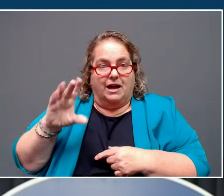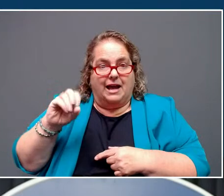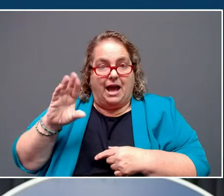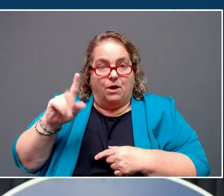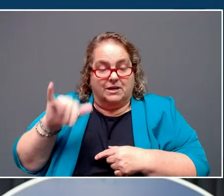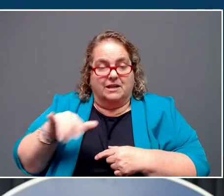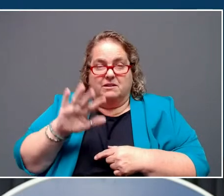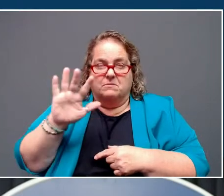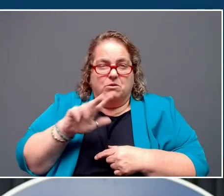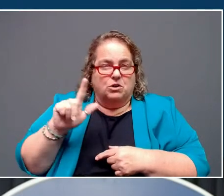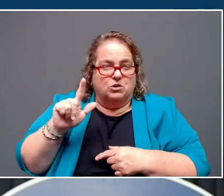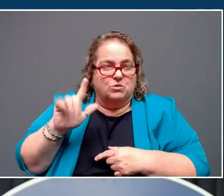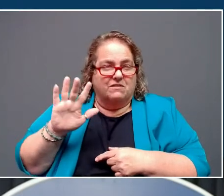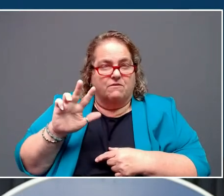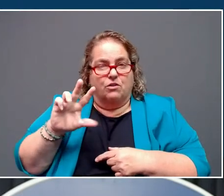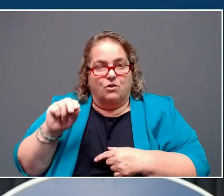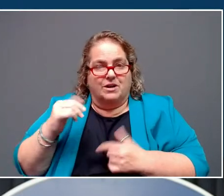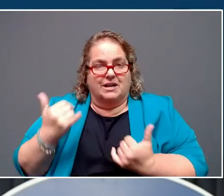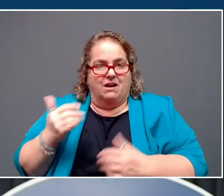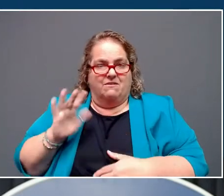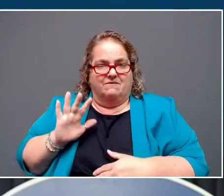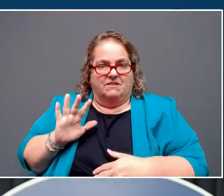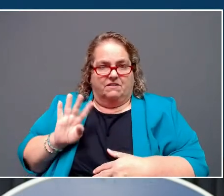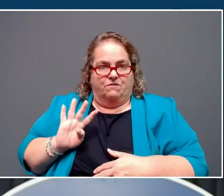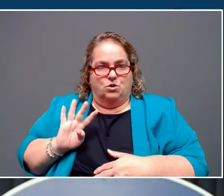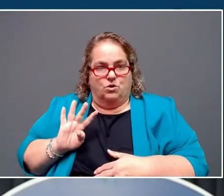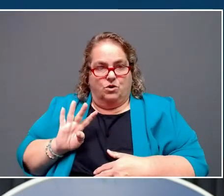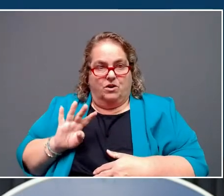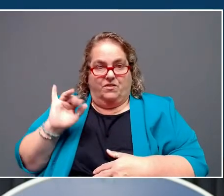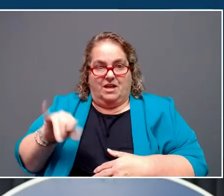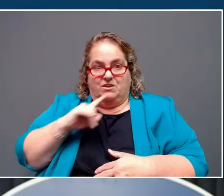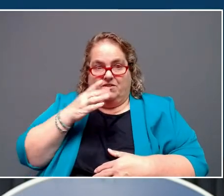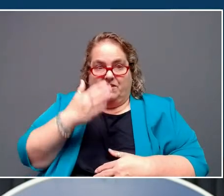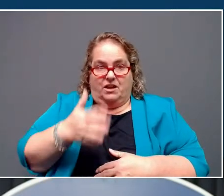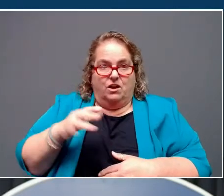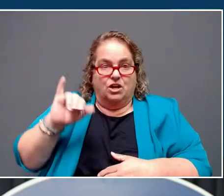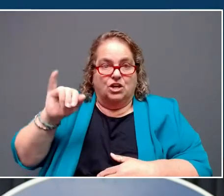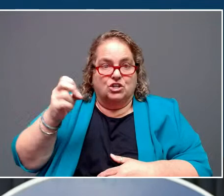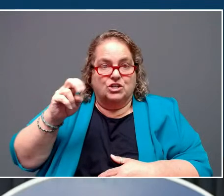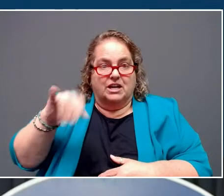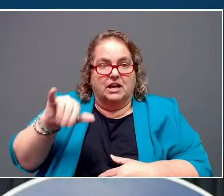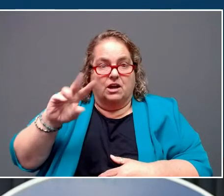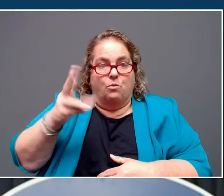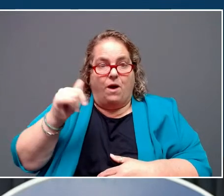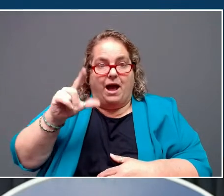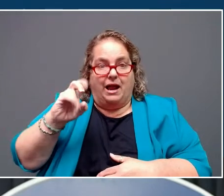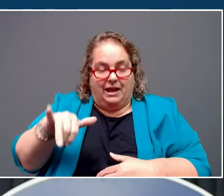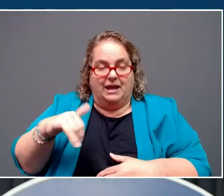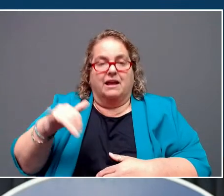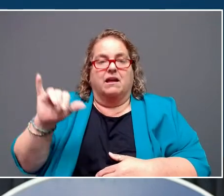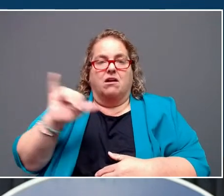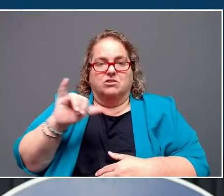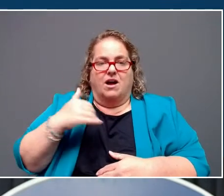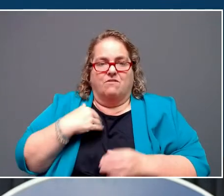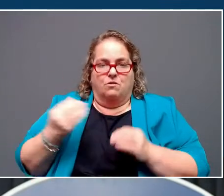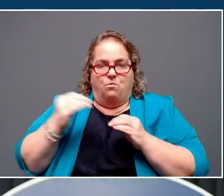30, now 54 that are on there. Jenny Wiley has amped up too with more travel trailers that have arrived and